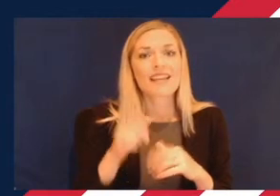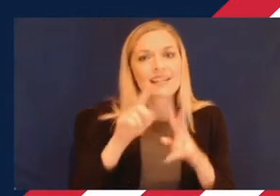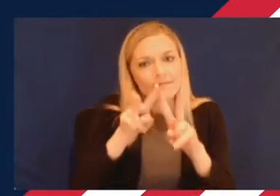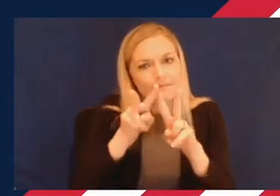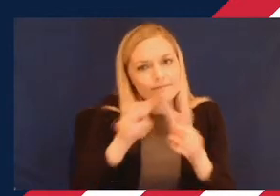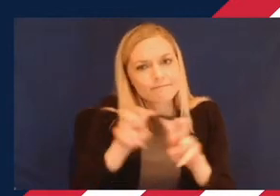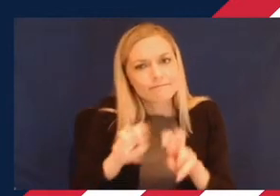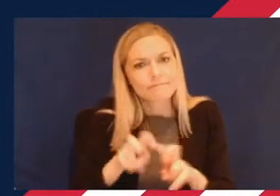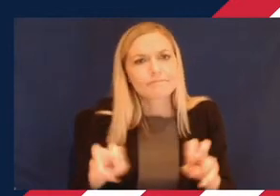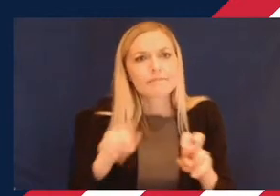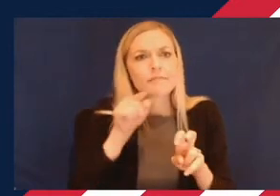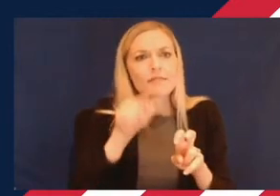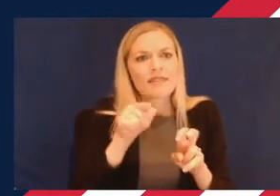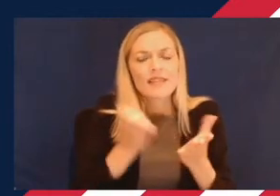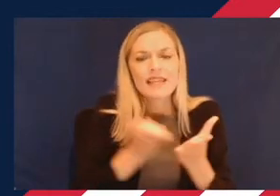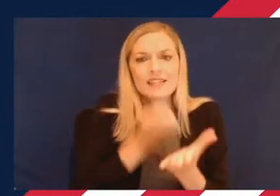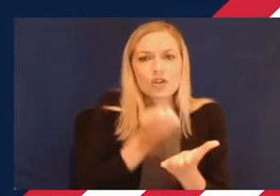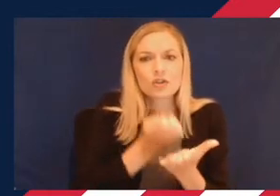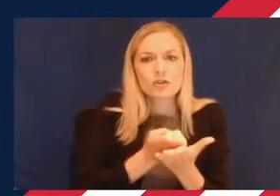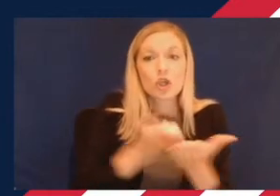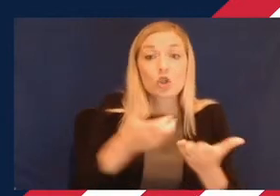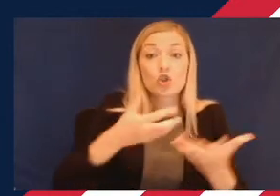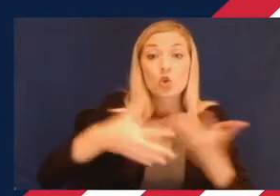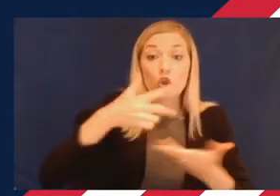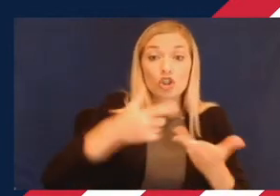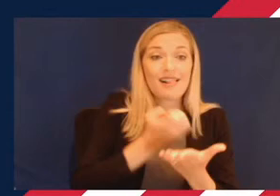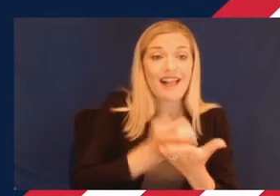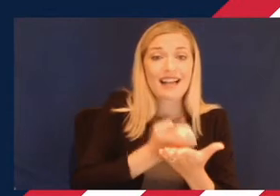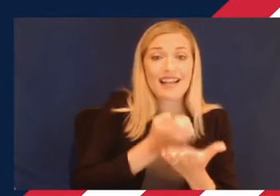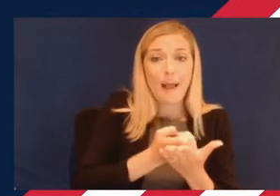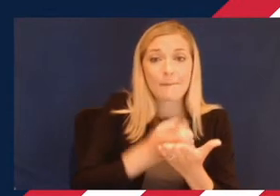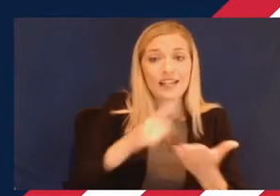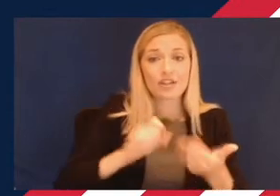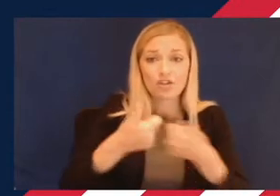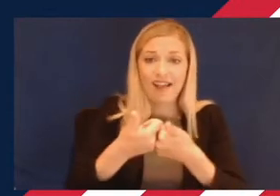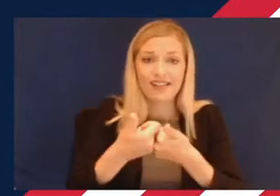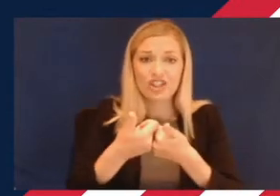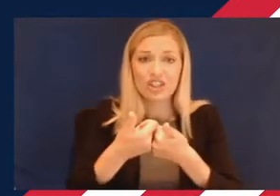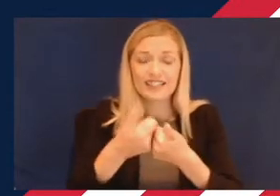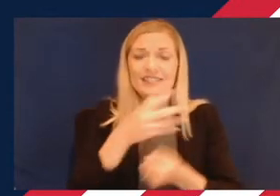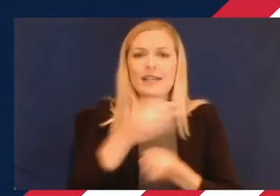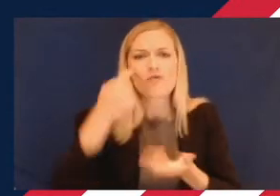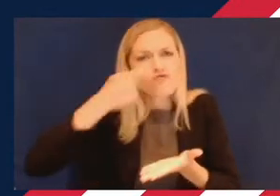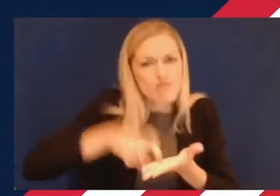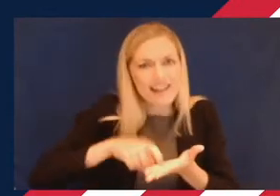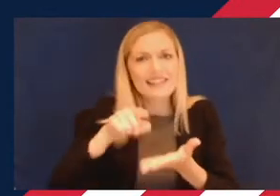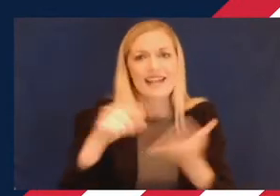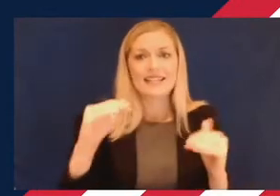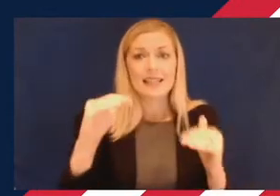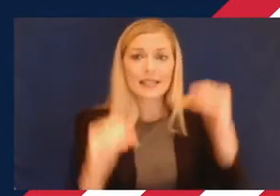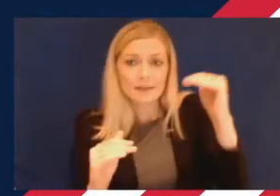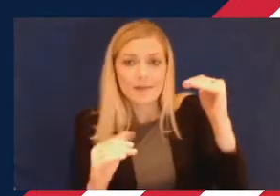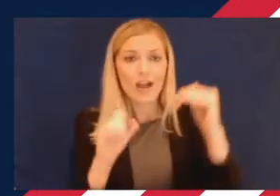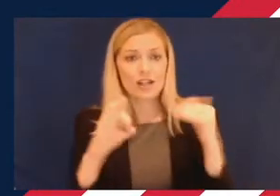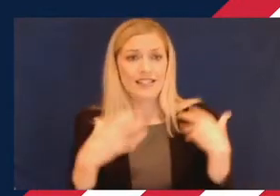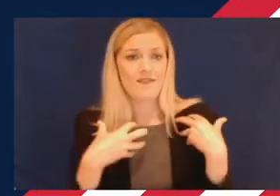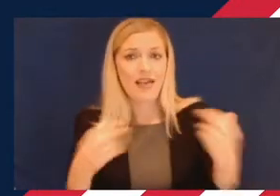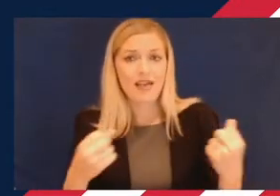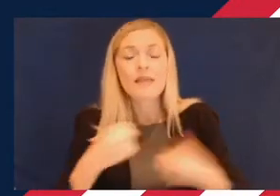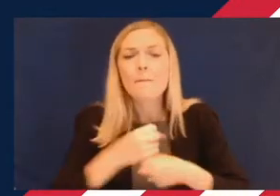challenges that are impacting the disparities in health, and ensuring that people can actually get sick leave. I